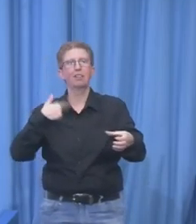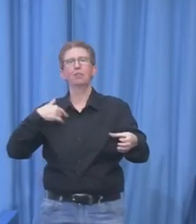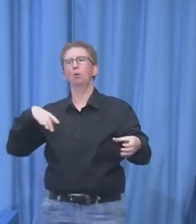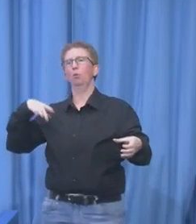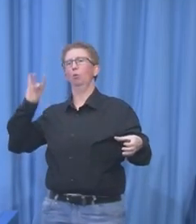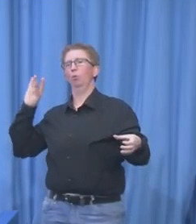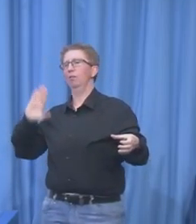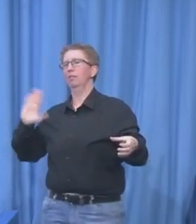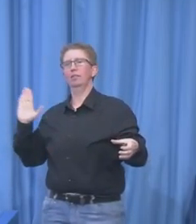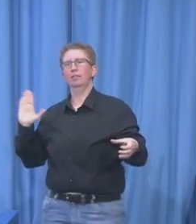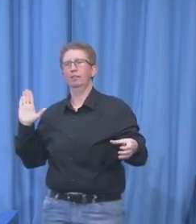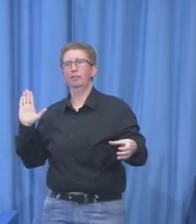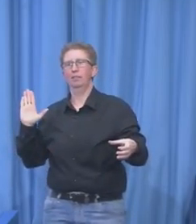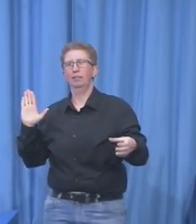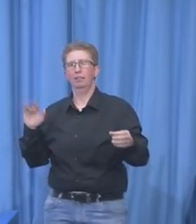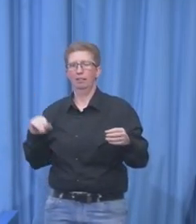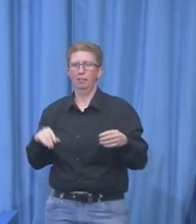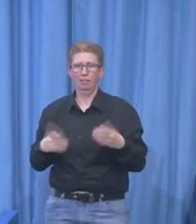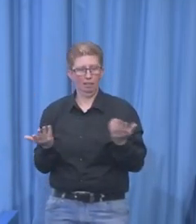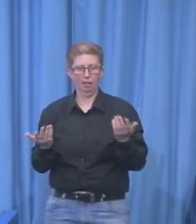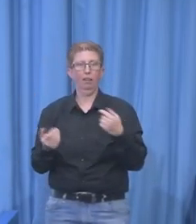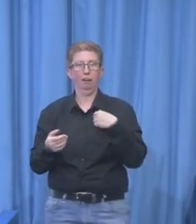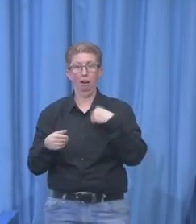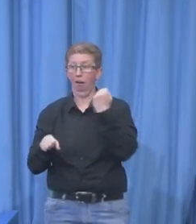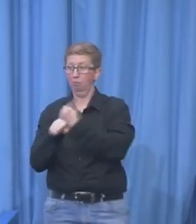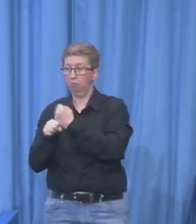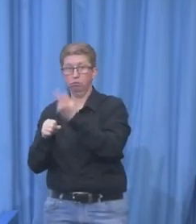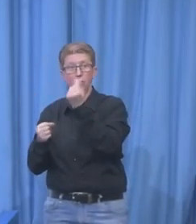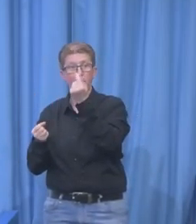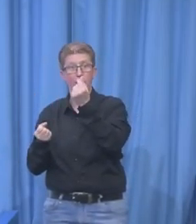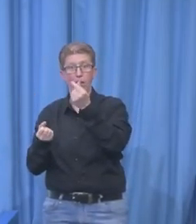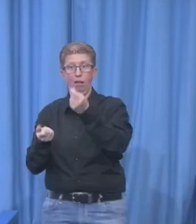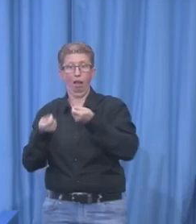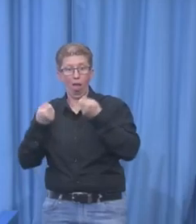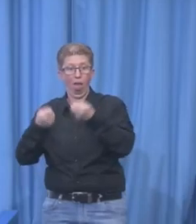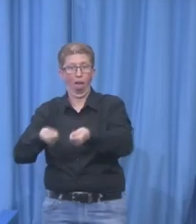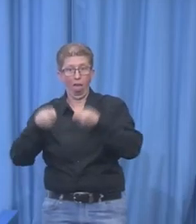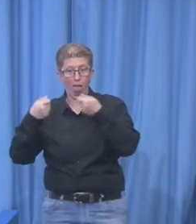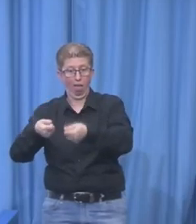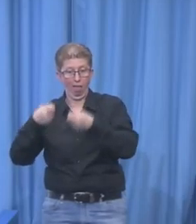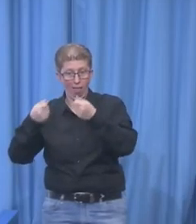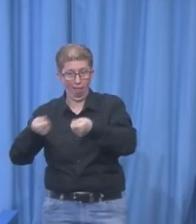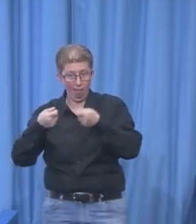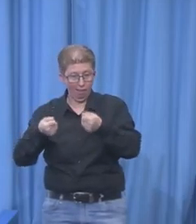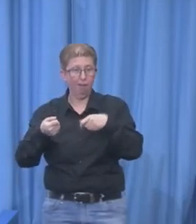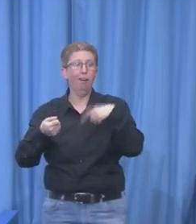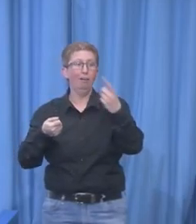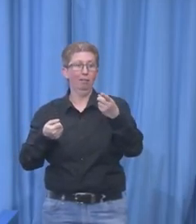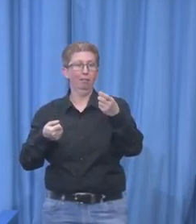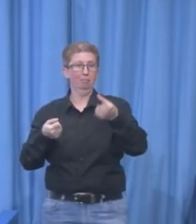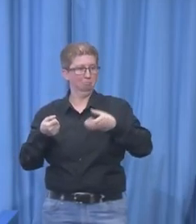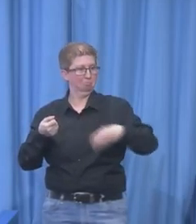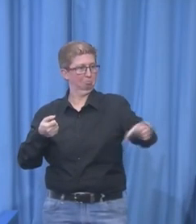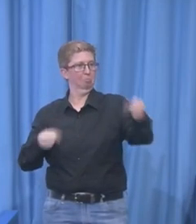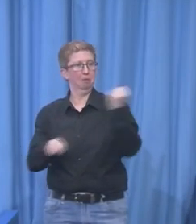employment, and follow along, which Peter mentioned. I will say,